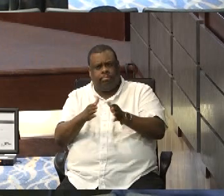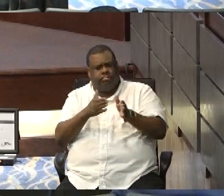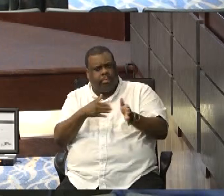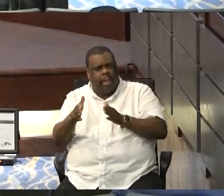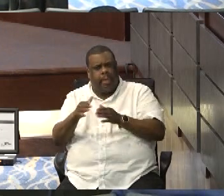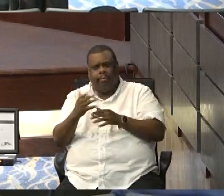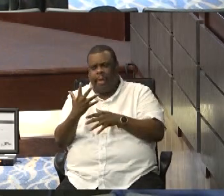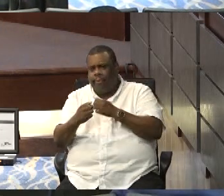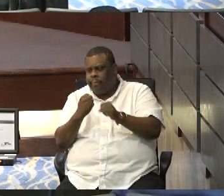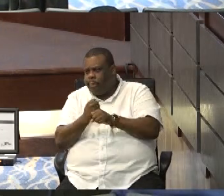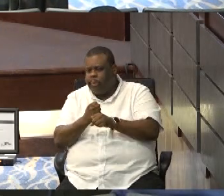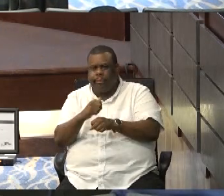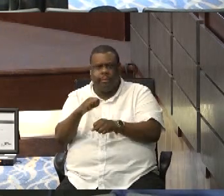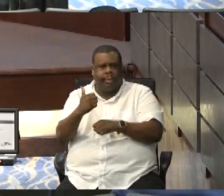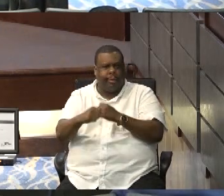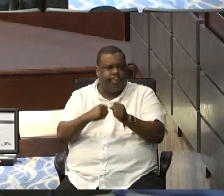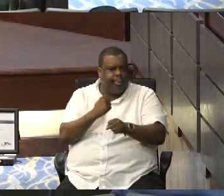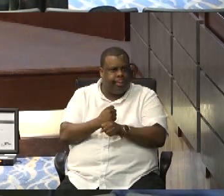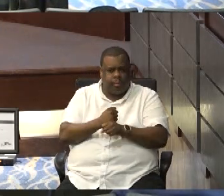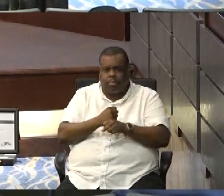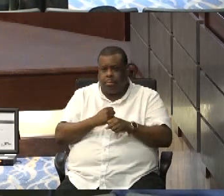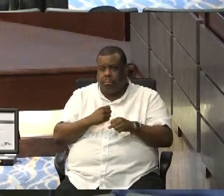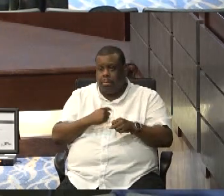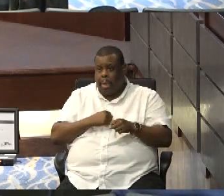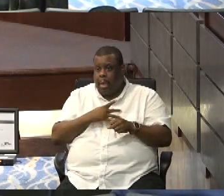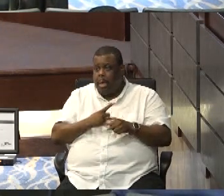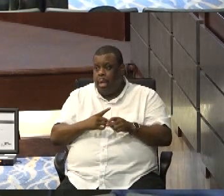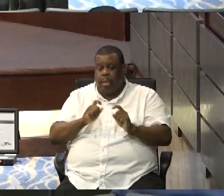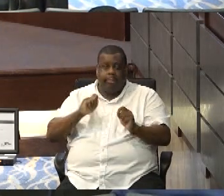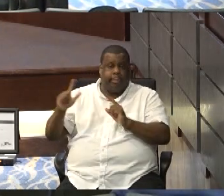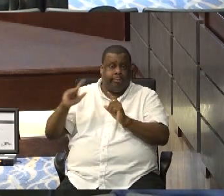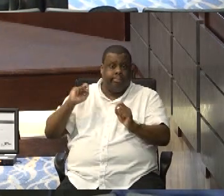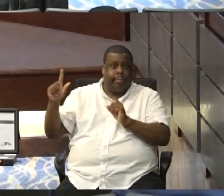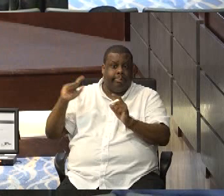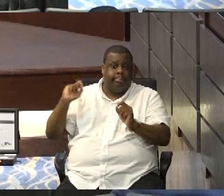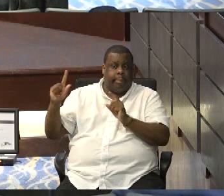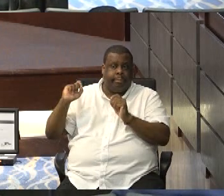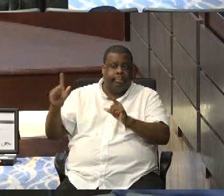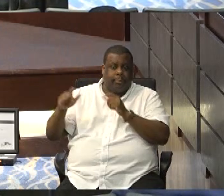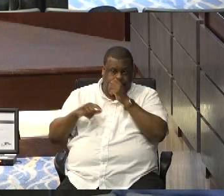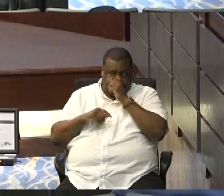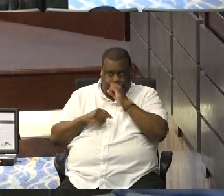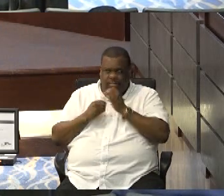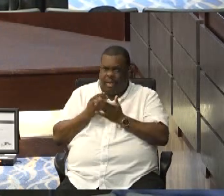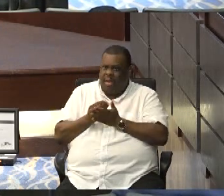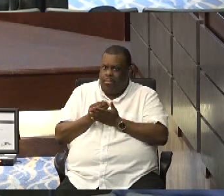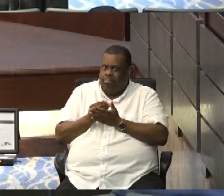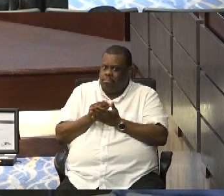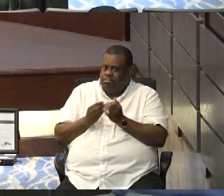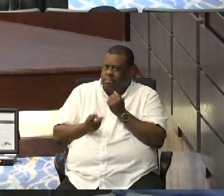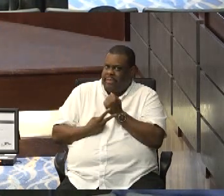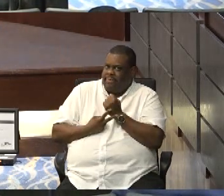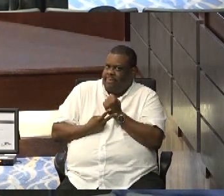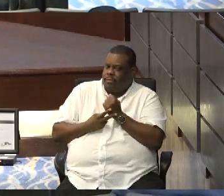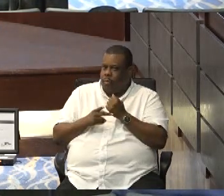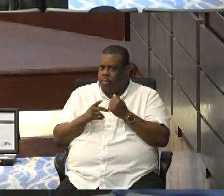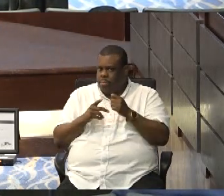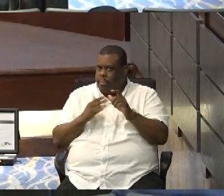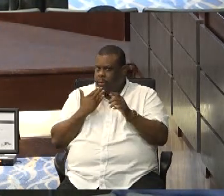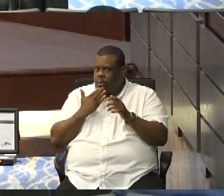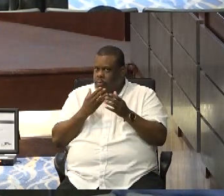just making that, because I like the slide, whatever the billions of dollars that we'd be saving over time. I guess also as I think